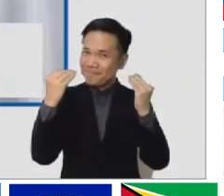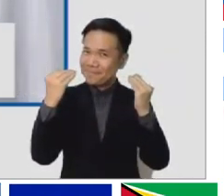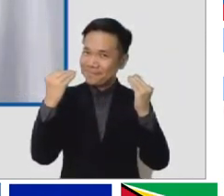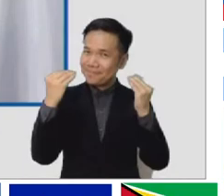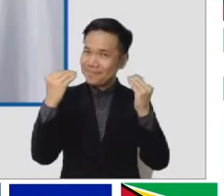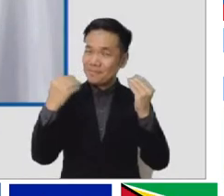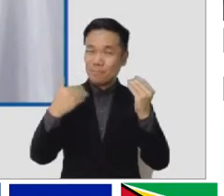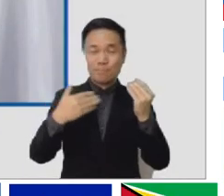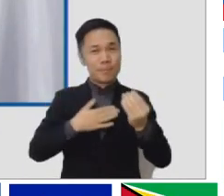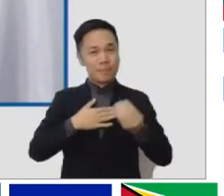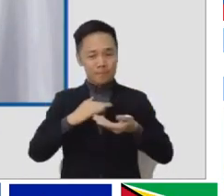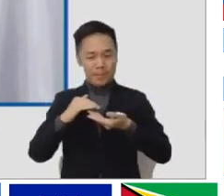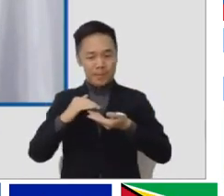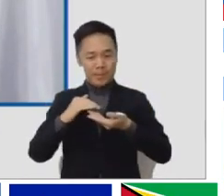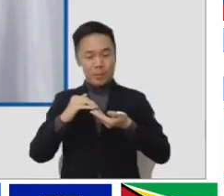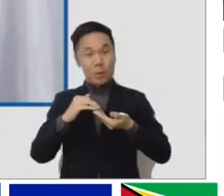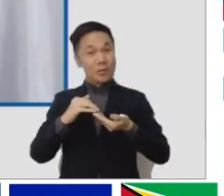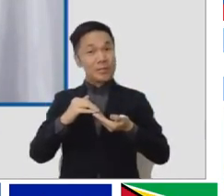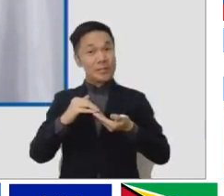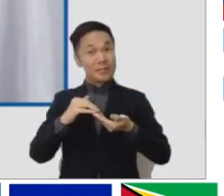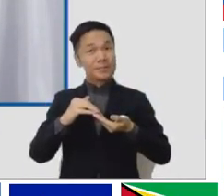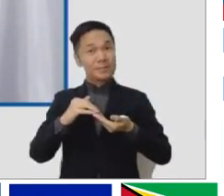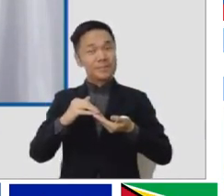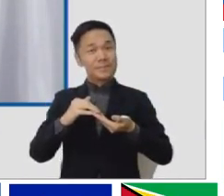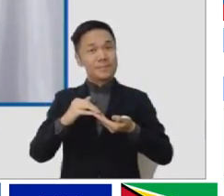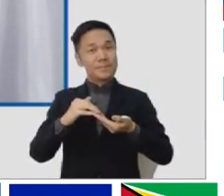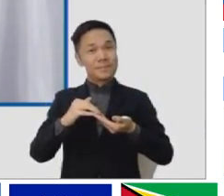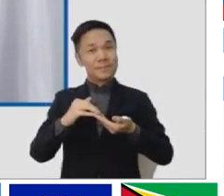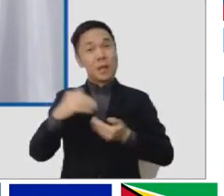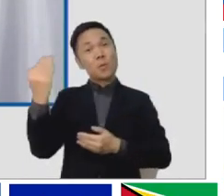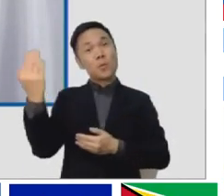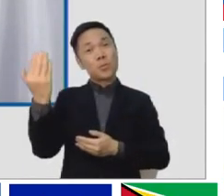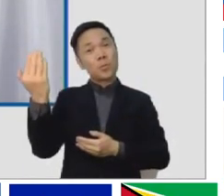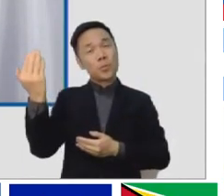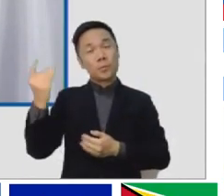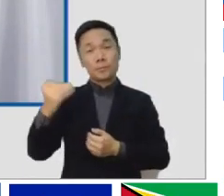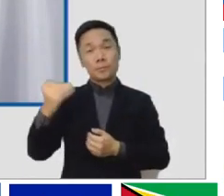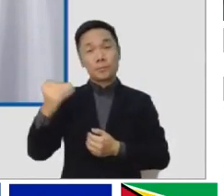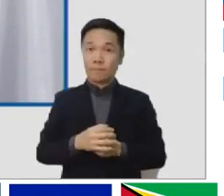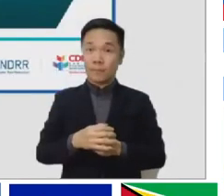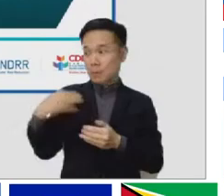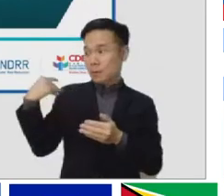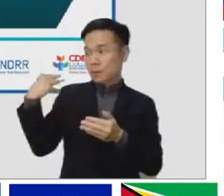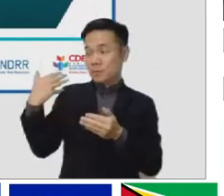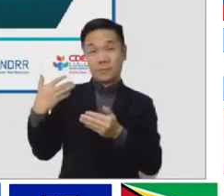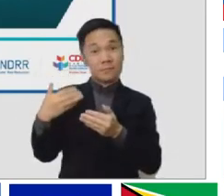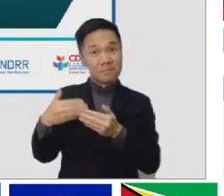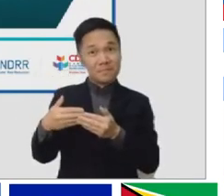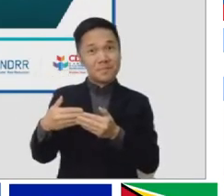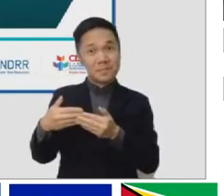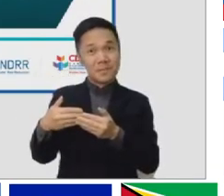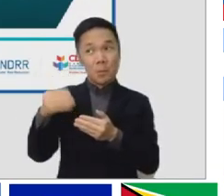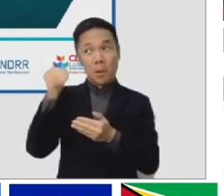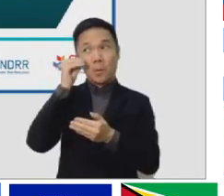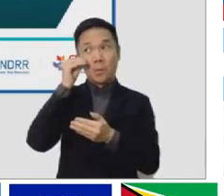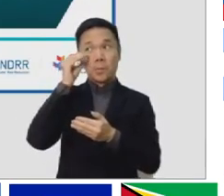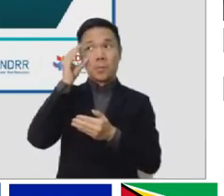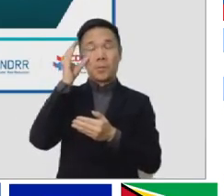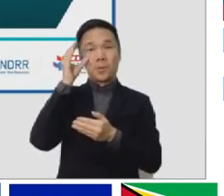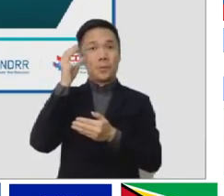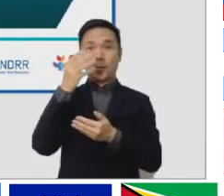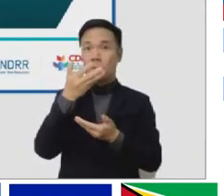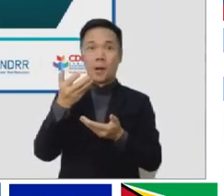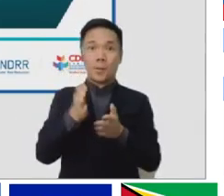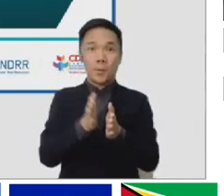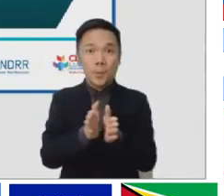have the chance to just really share the lessons learned, specifically in this type of scenarios that are so